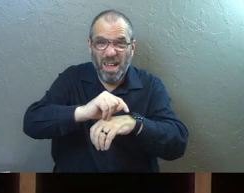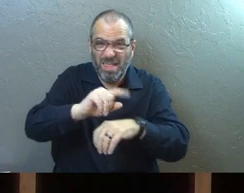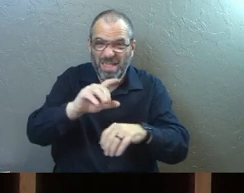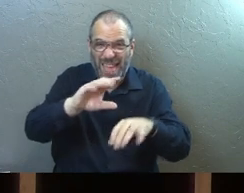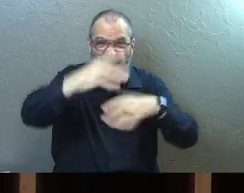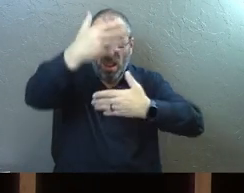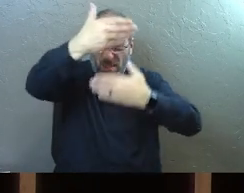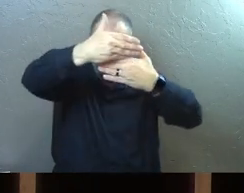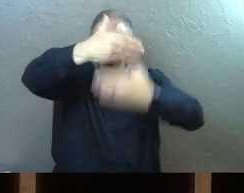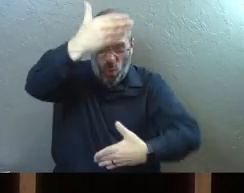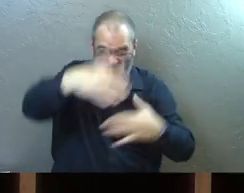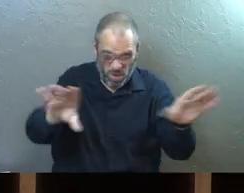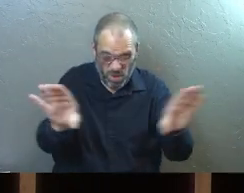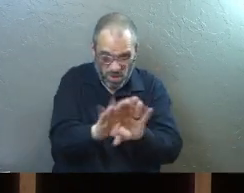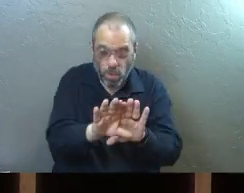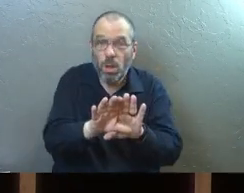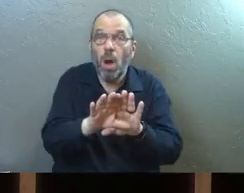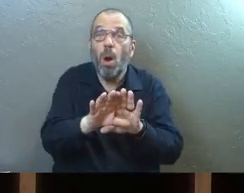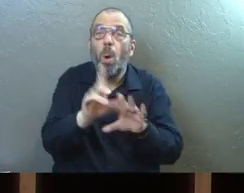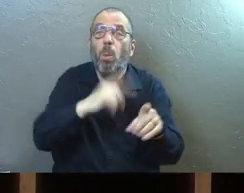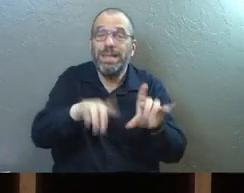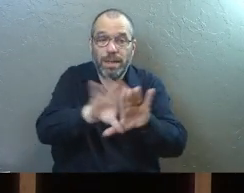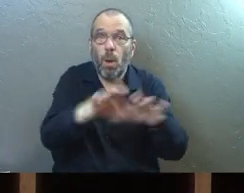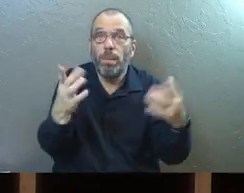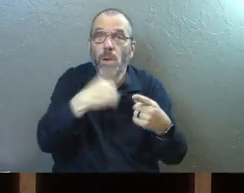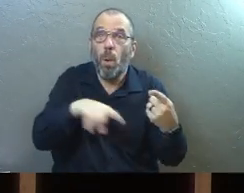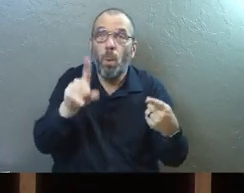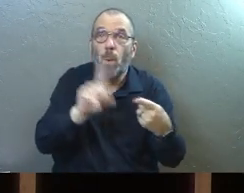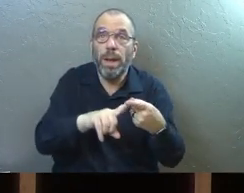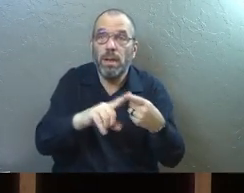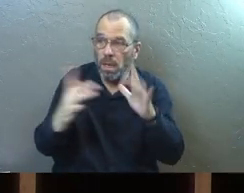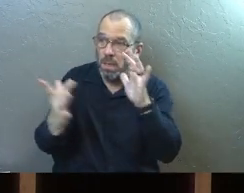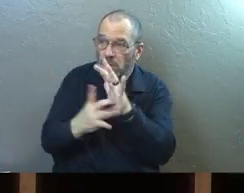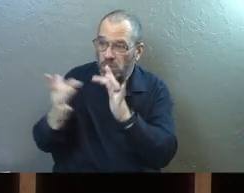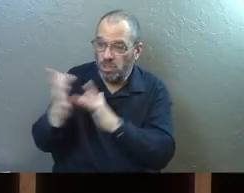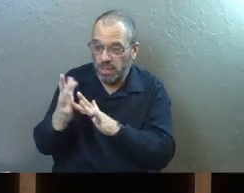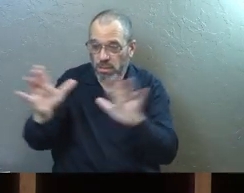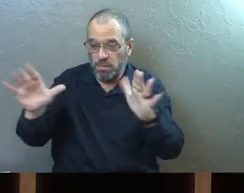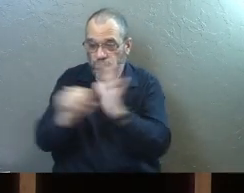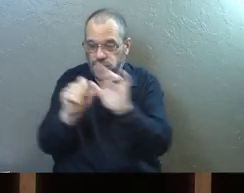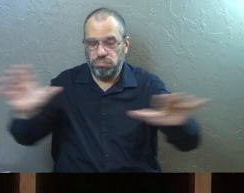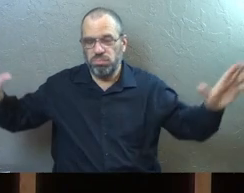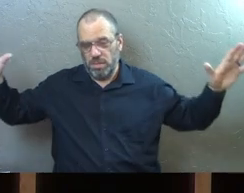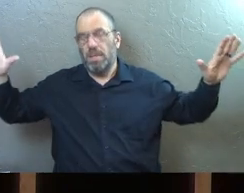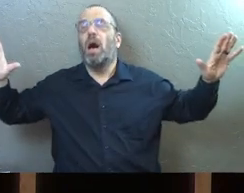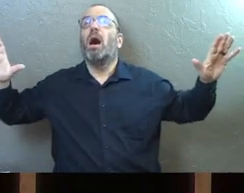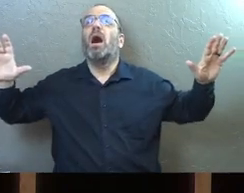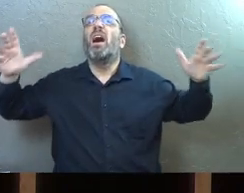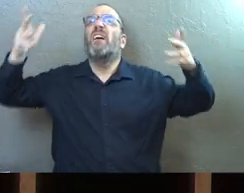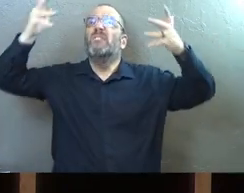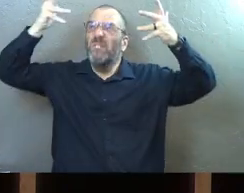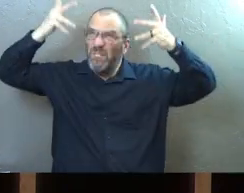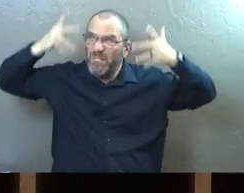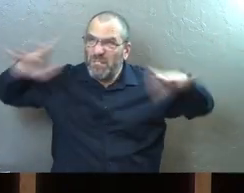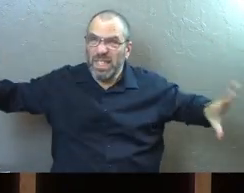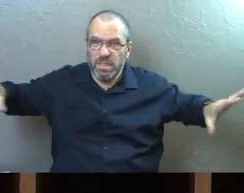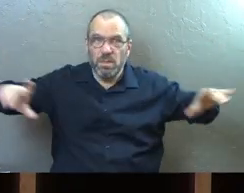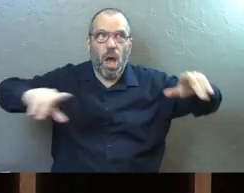veil that was closed. Guess when it opened? It opened when Jesus was dying on the cross and said, "It is